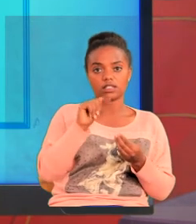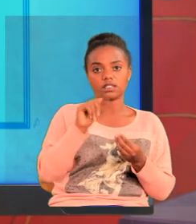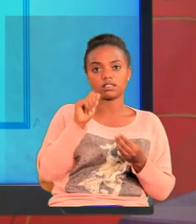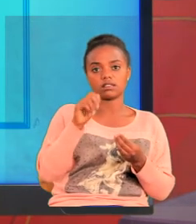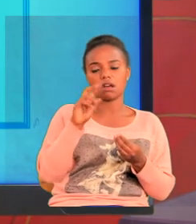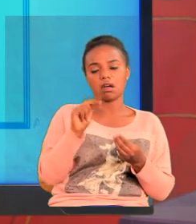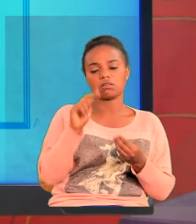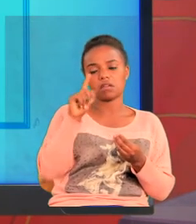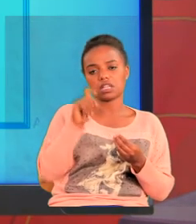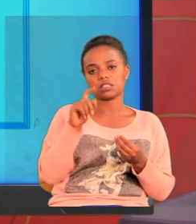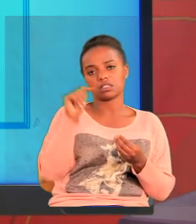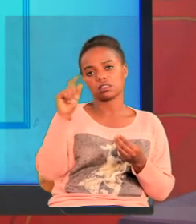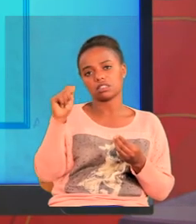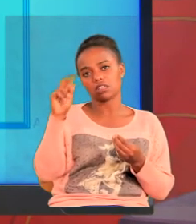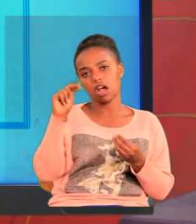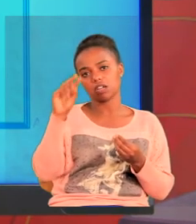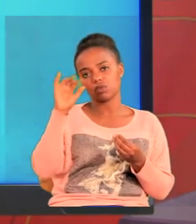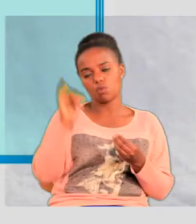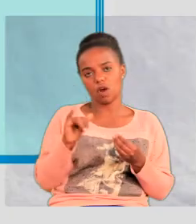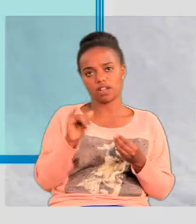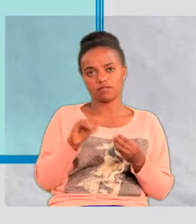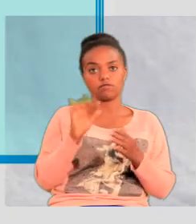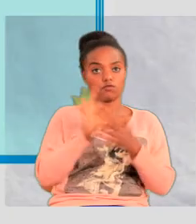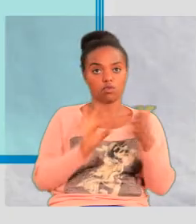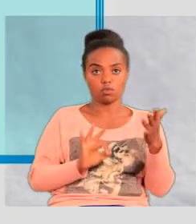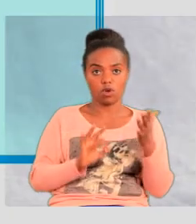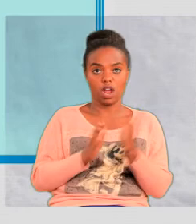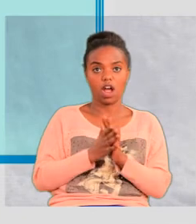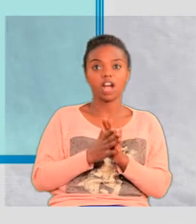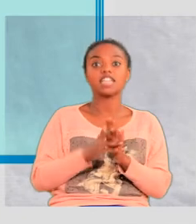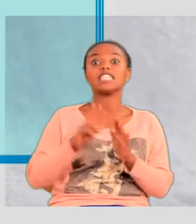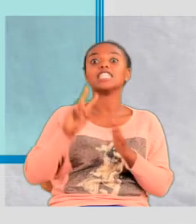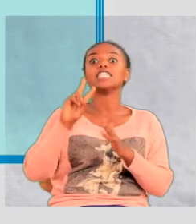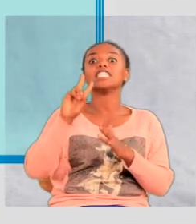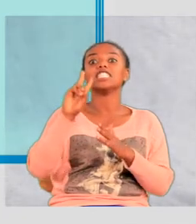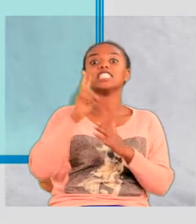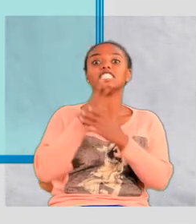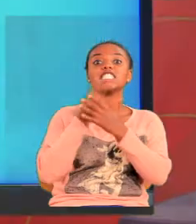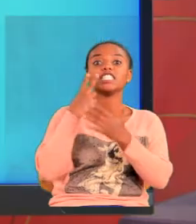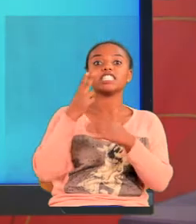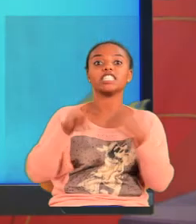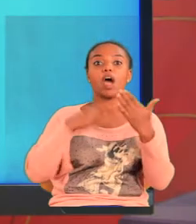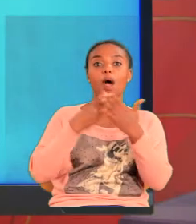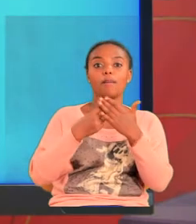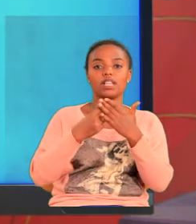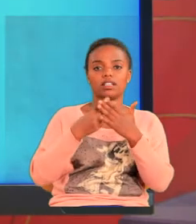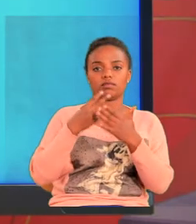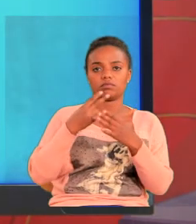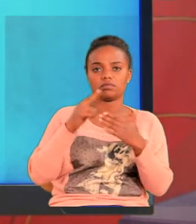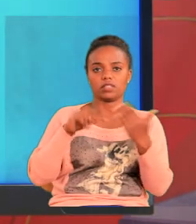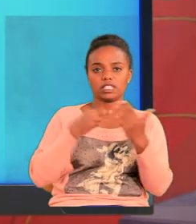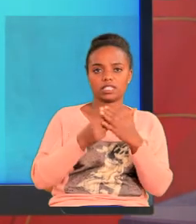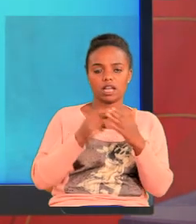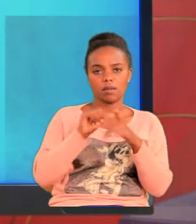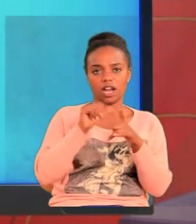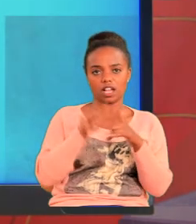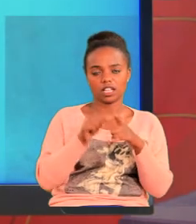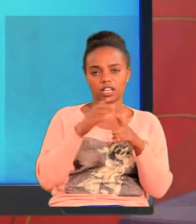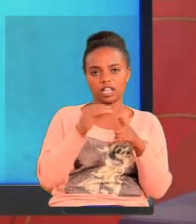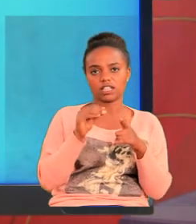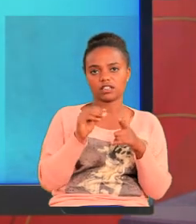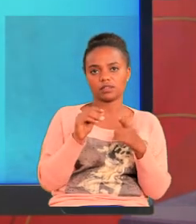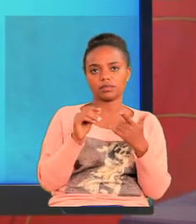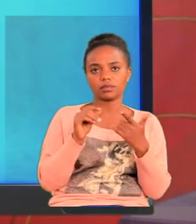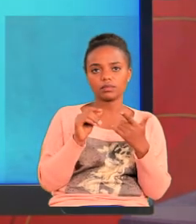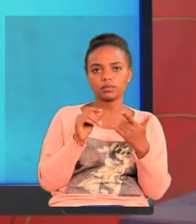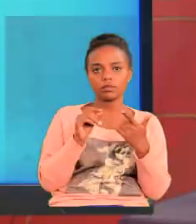trigonometric functions. So double angle formula and half angle formula. Sine 2x is given